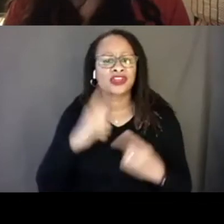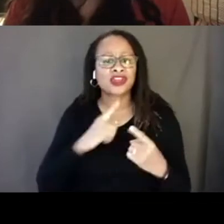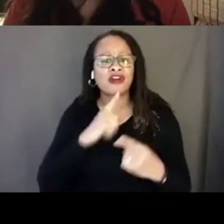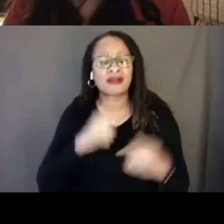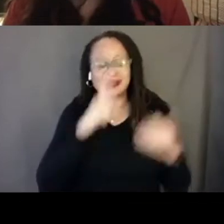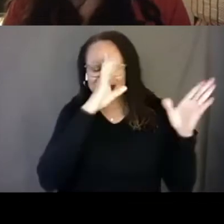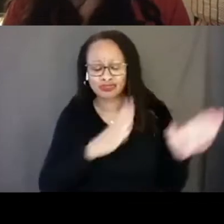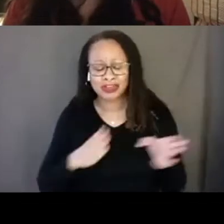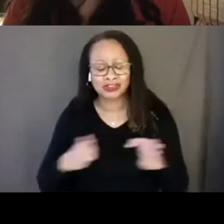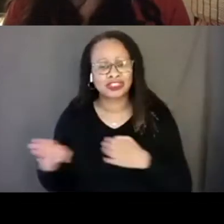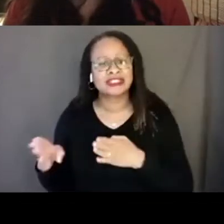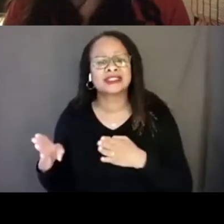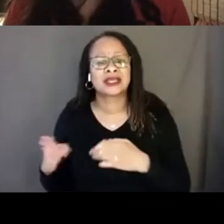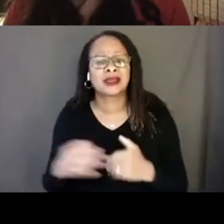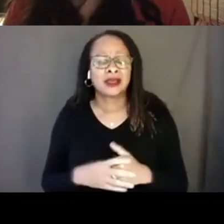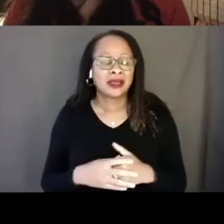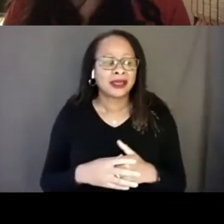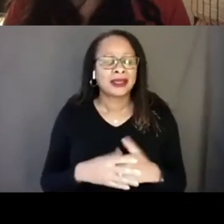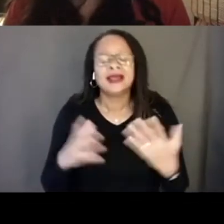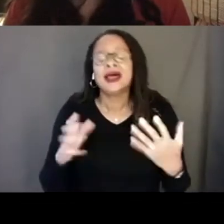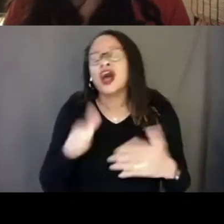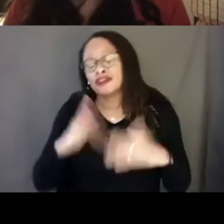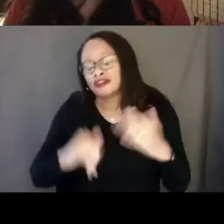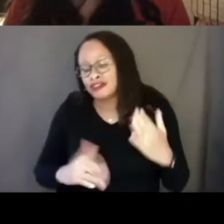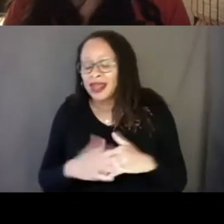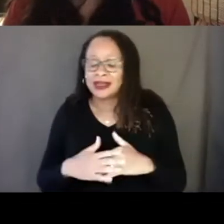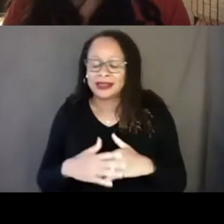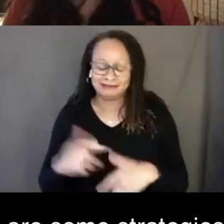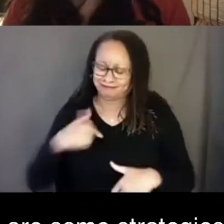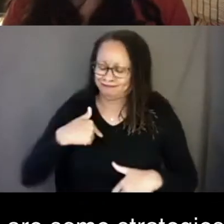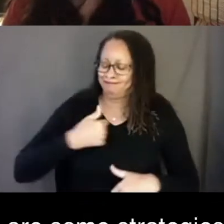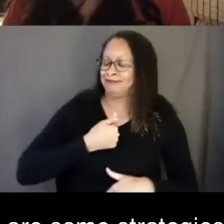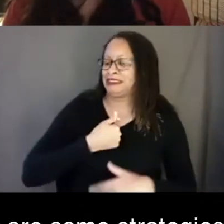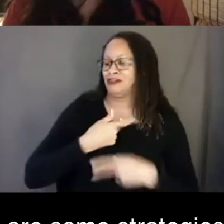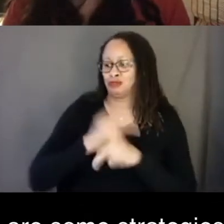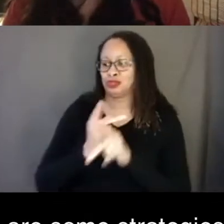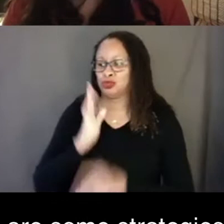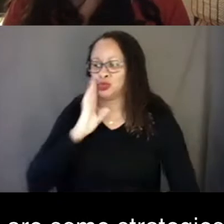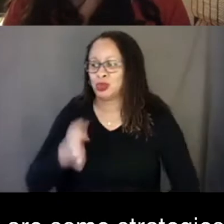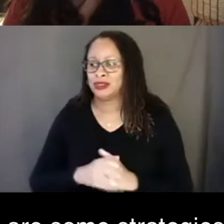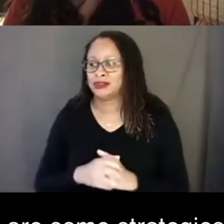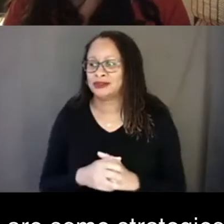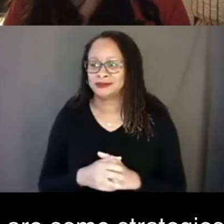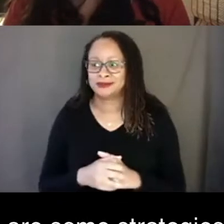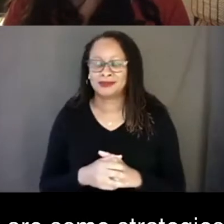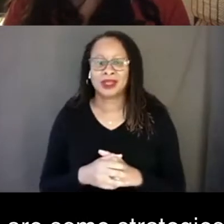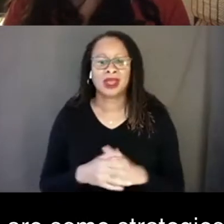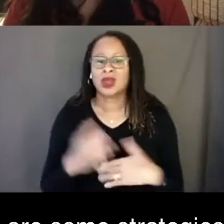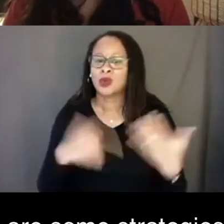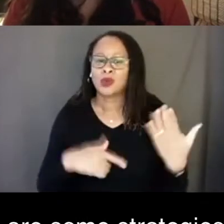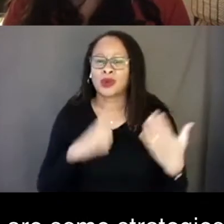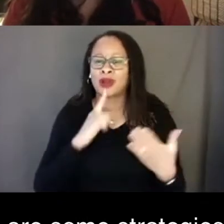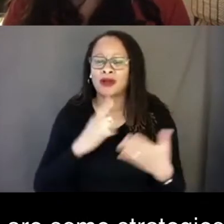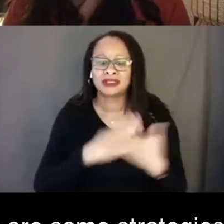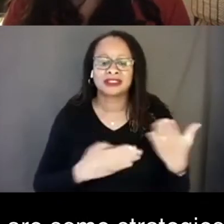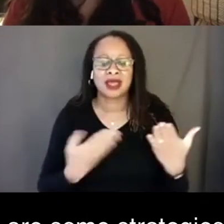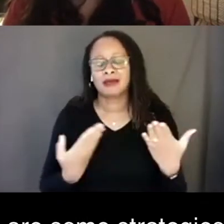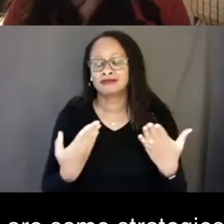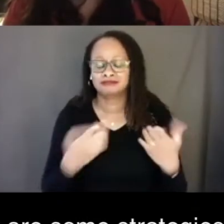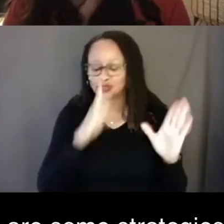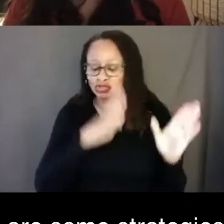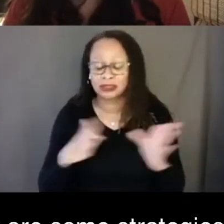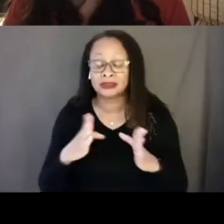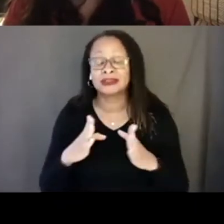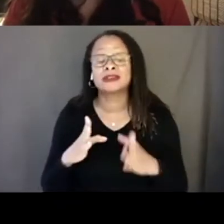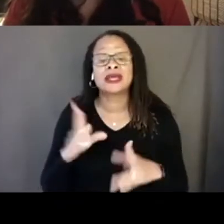strategies besides taking on like, well, I'll just go produce it myself then? What are some strategies that disabled people might use